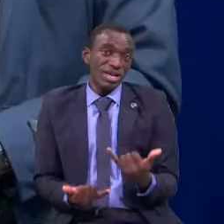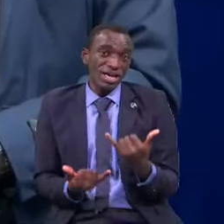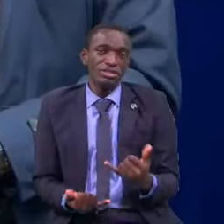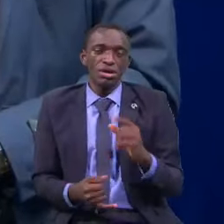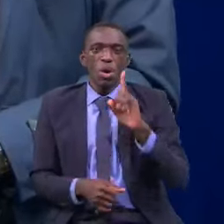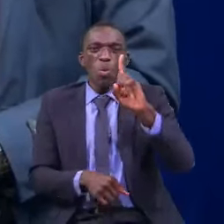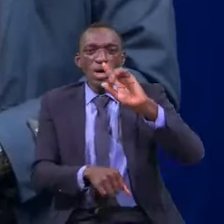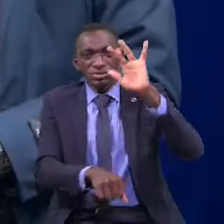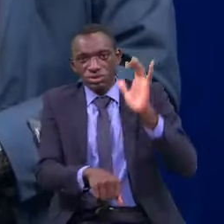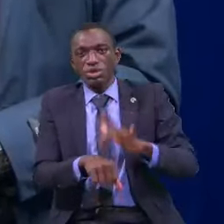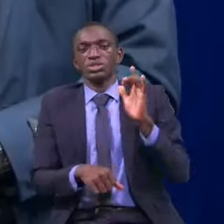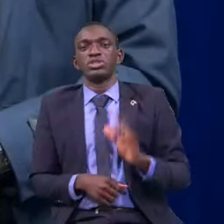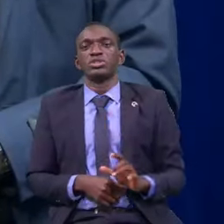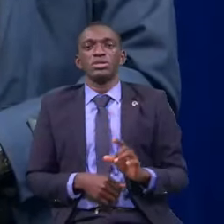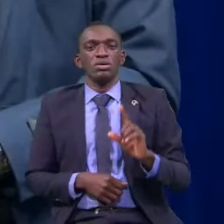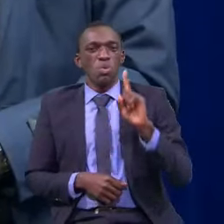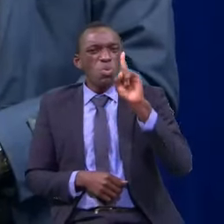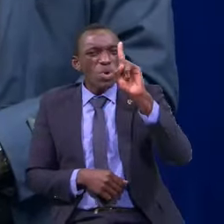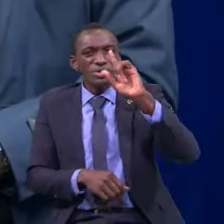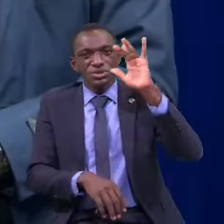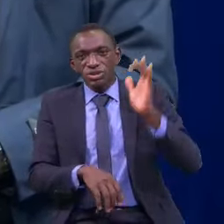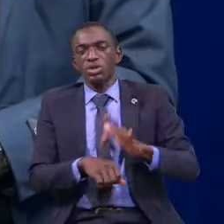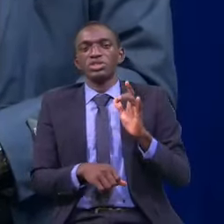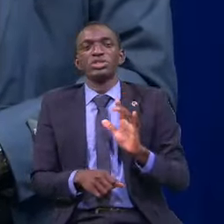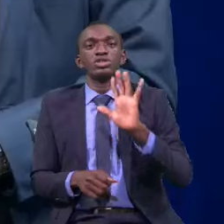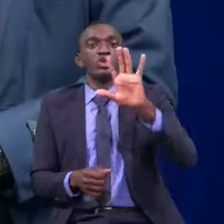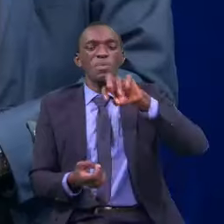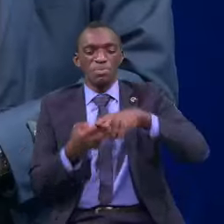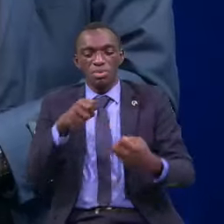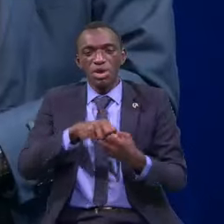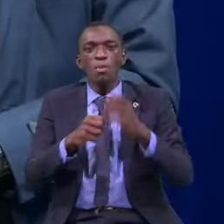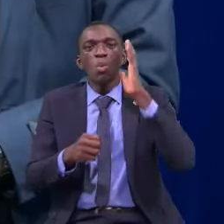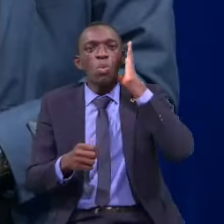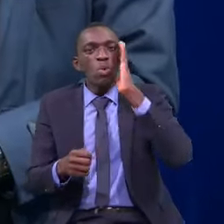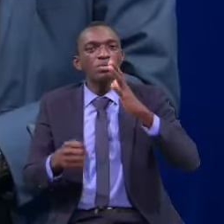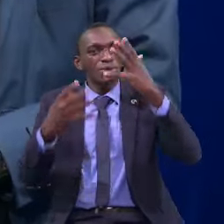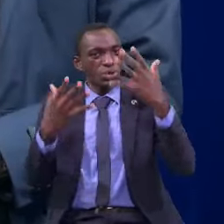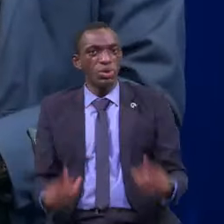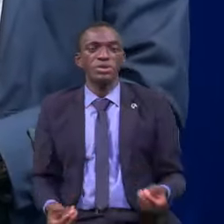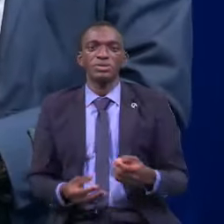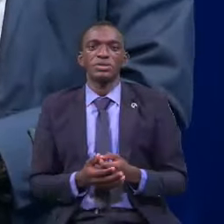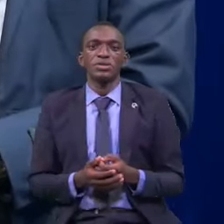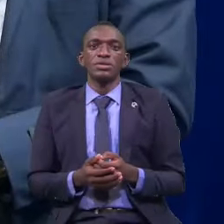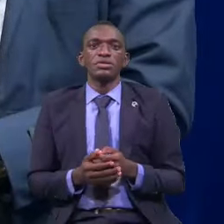touch, and all your problems will be gone. So close your eyes and begin to pray.